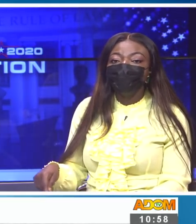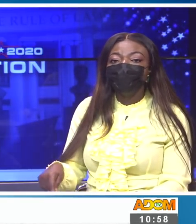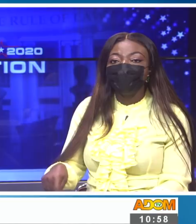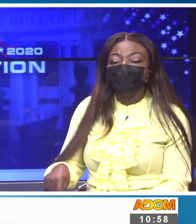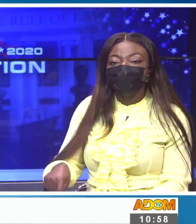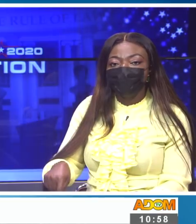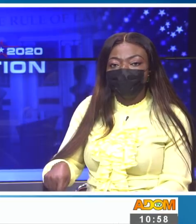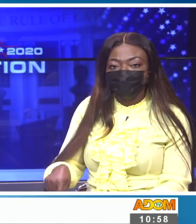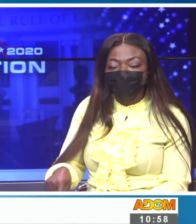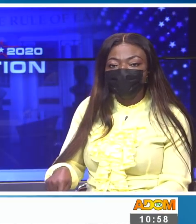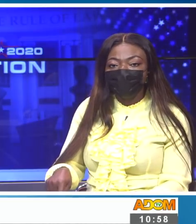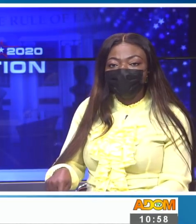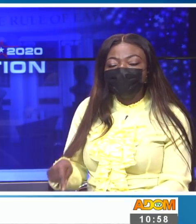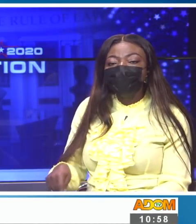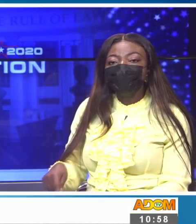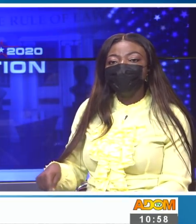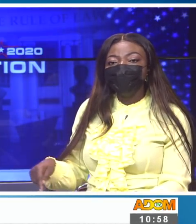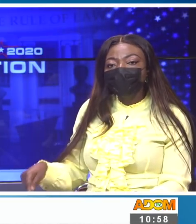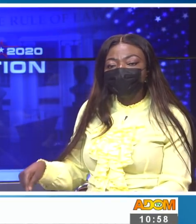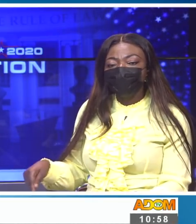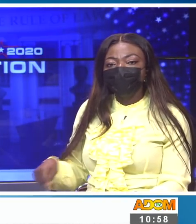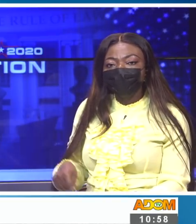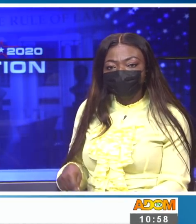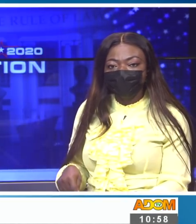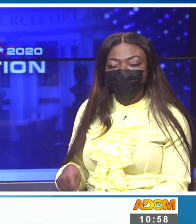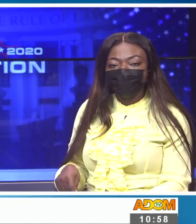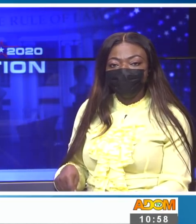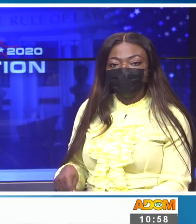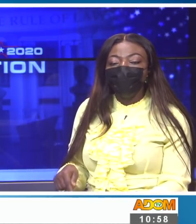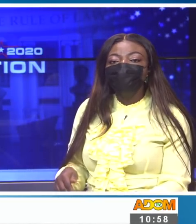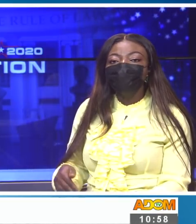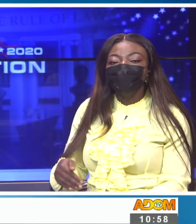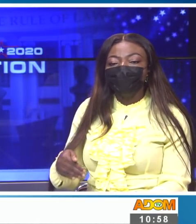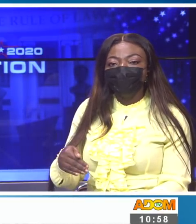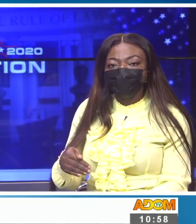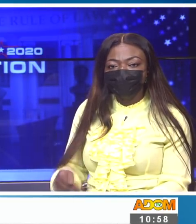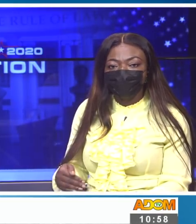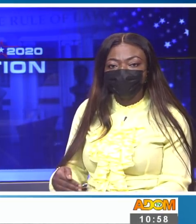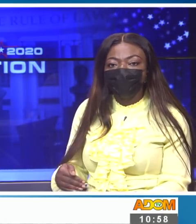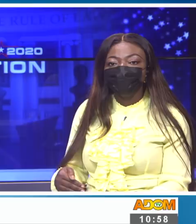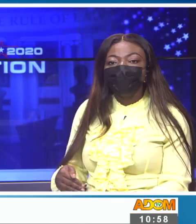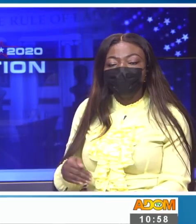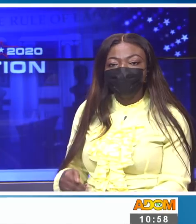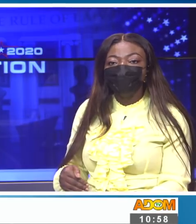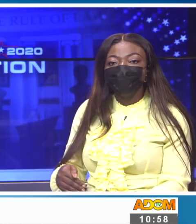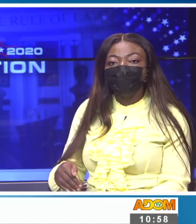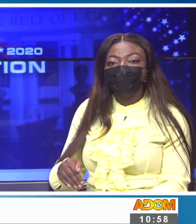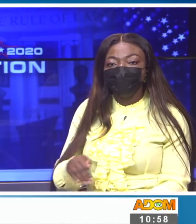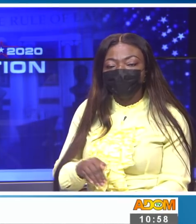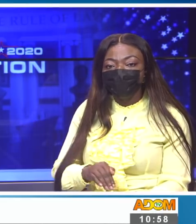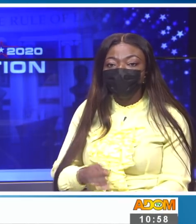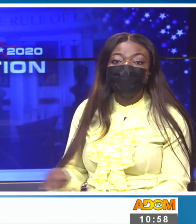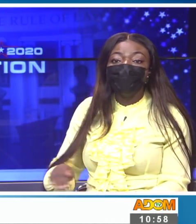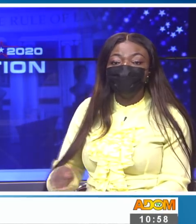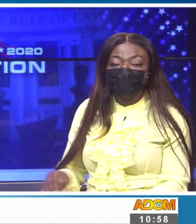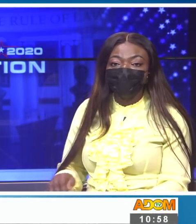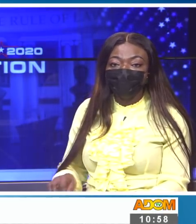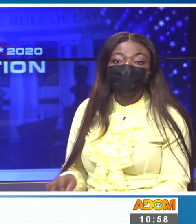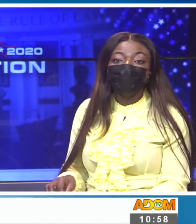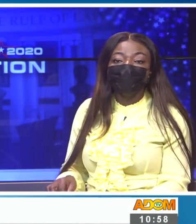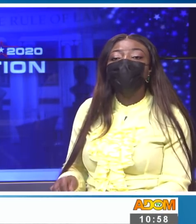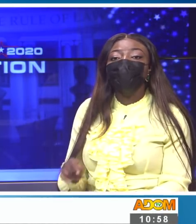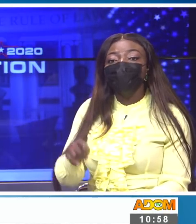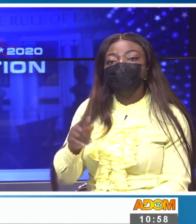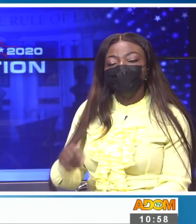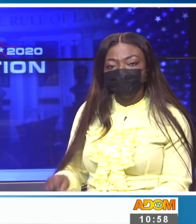wanfa closing address na ma na se judges ne ka se womu take decision se asem ye take final ruling